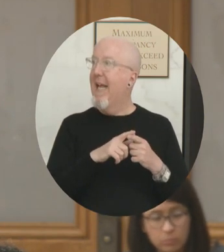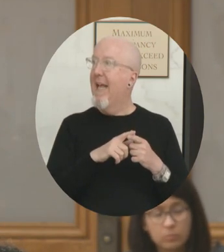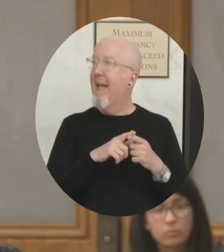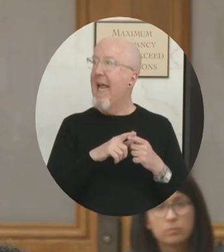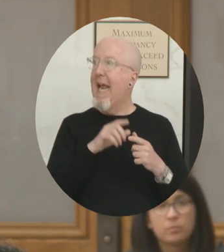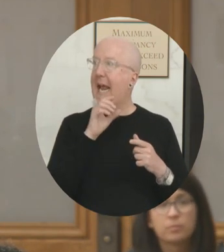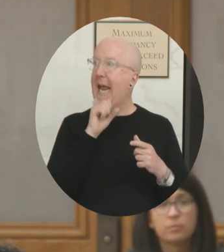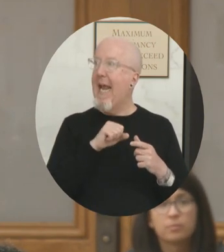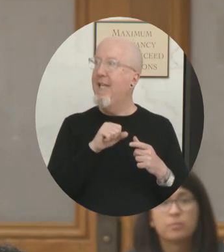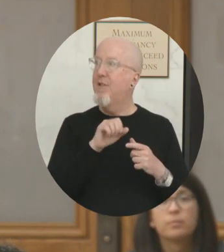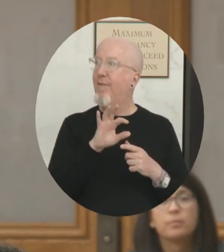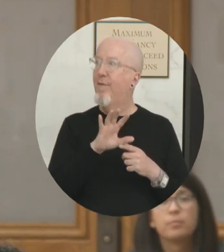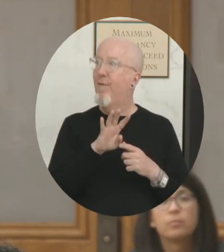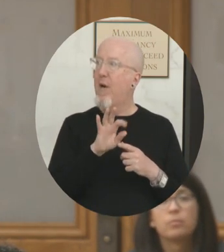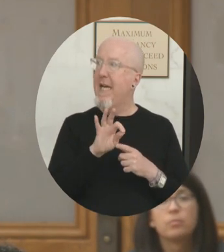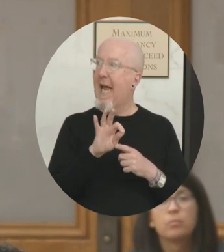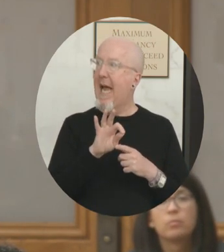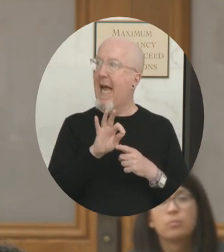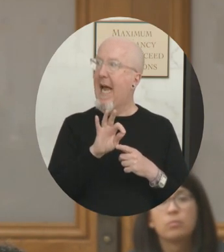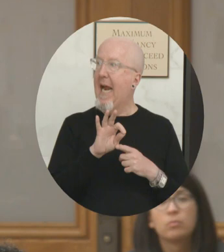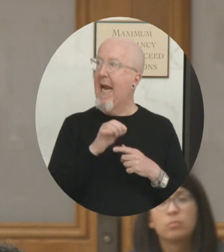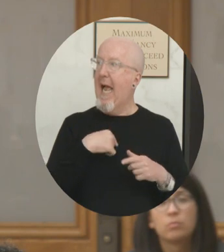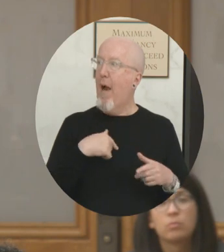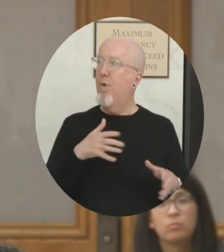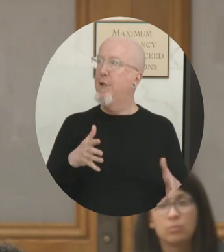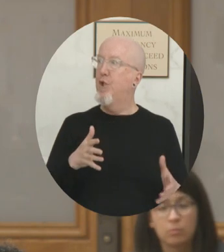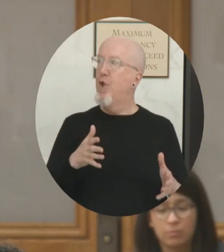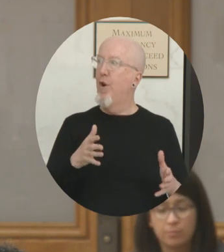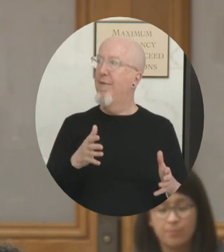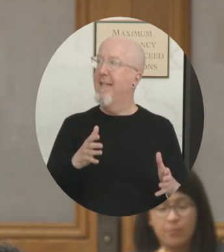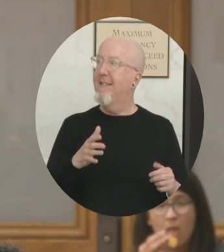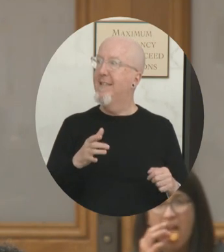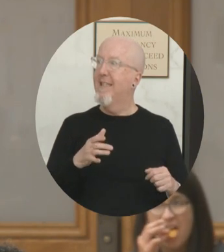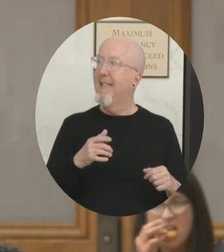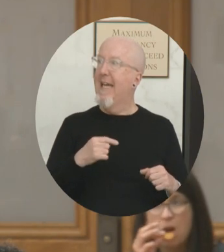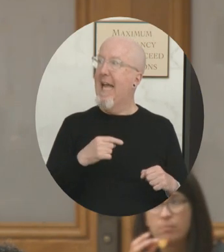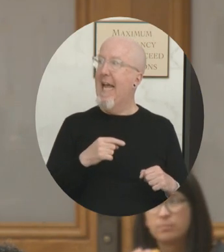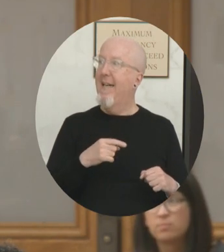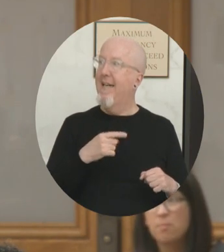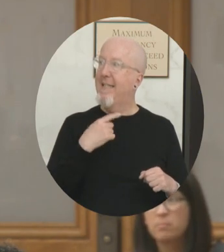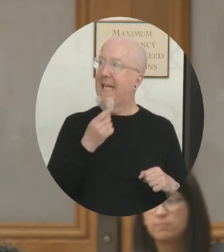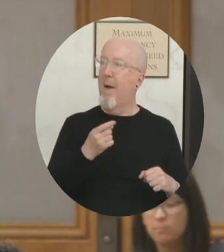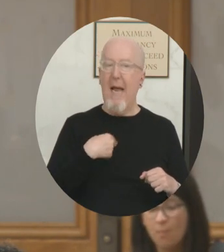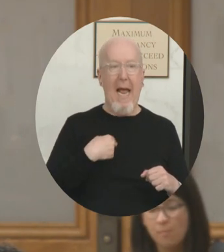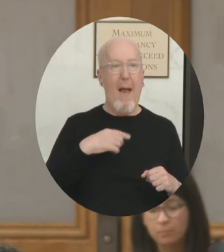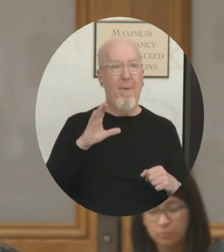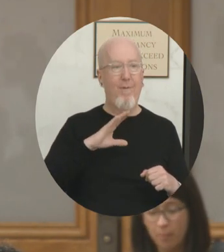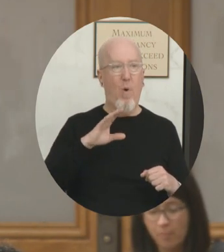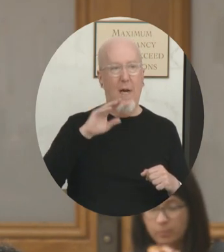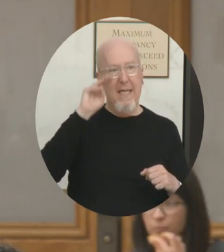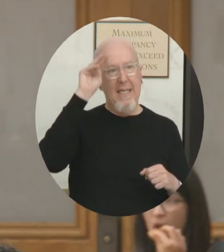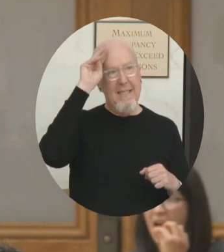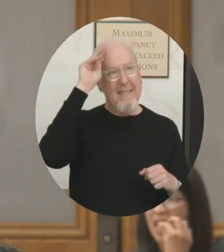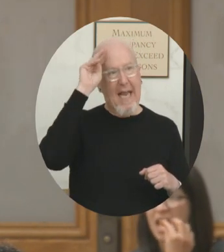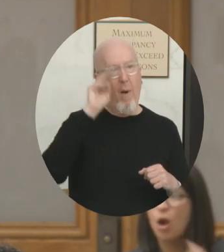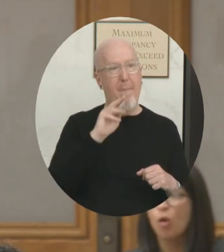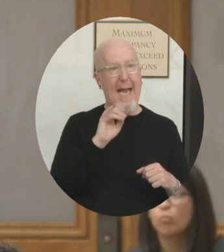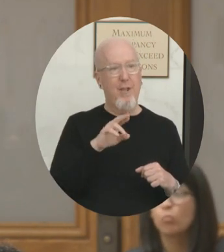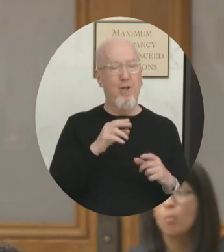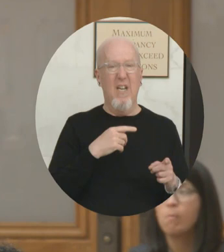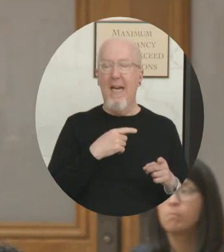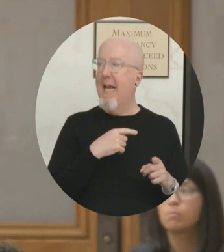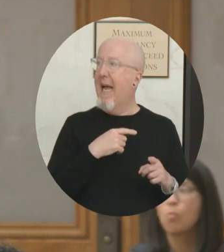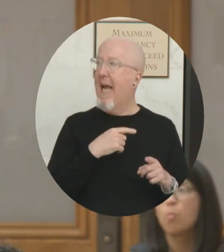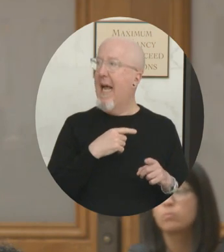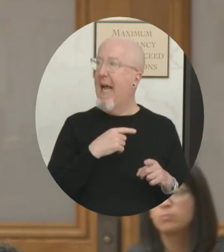very nervous, said, just tell by your heart, like my scoutmaster said. And I can't write, but I talk. And they were